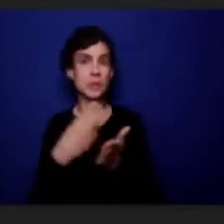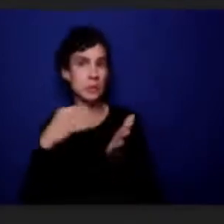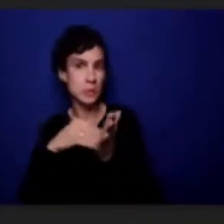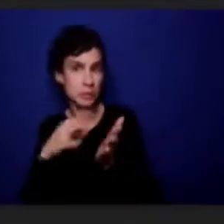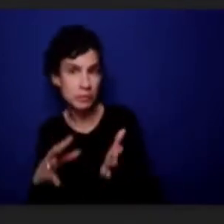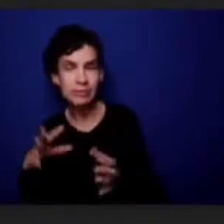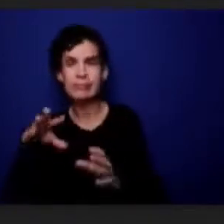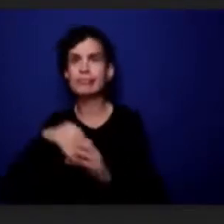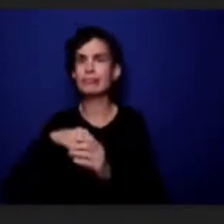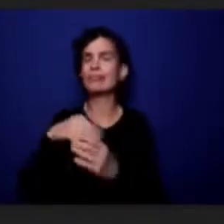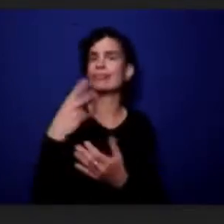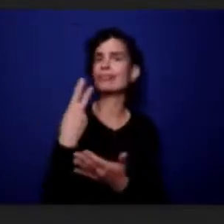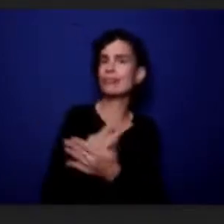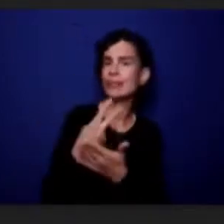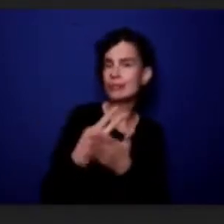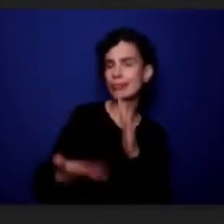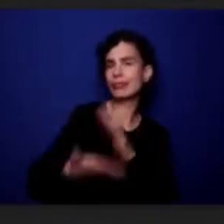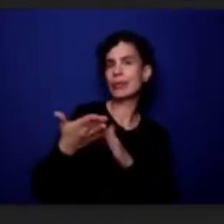in itself.